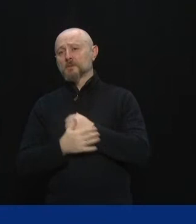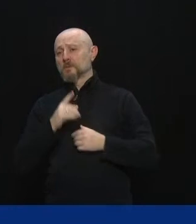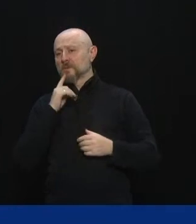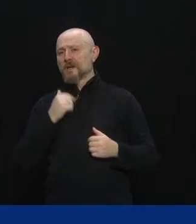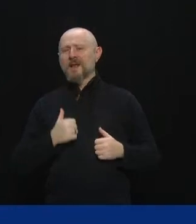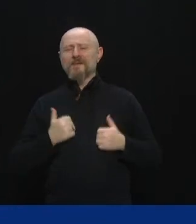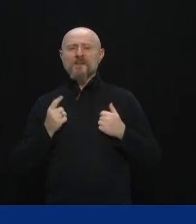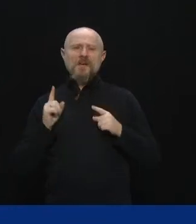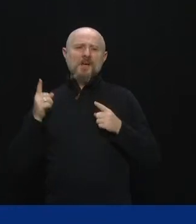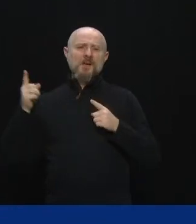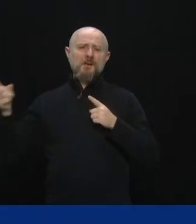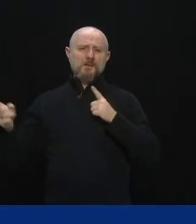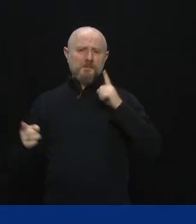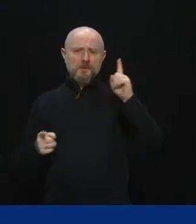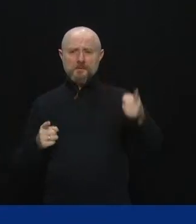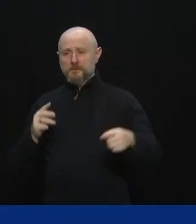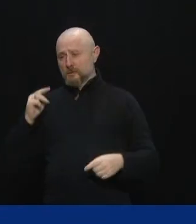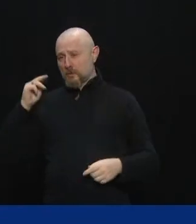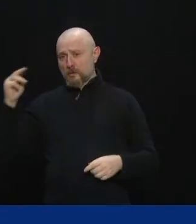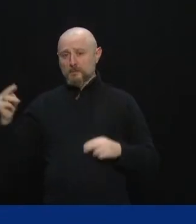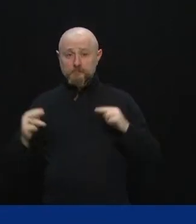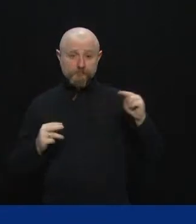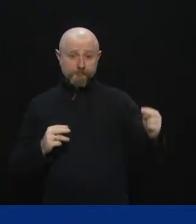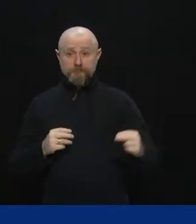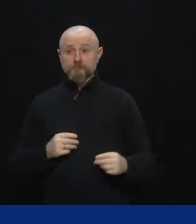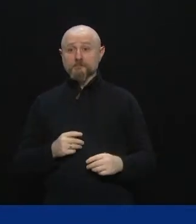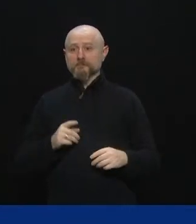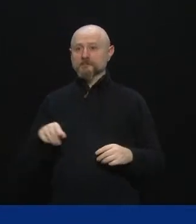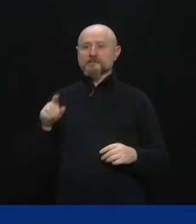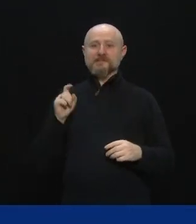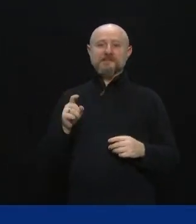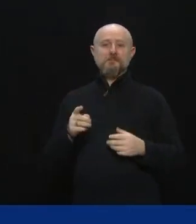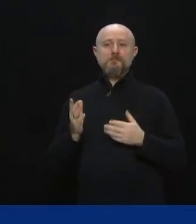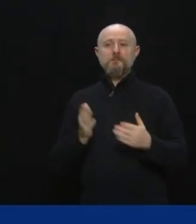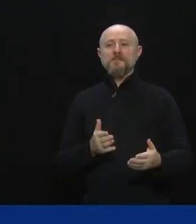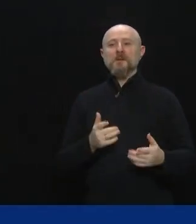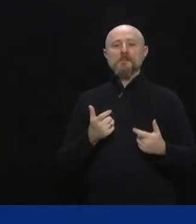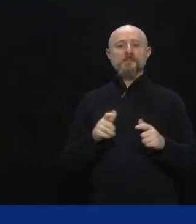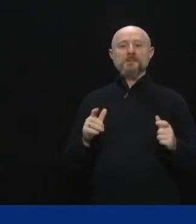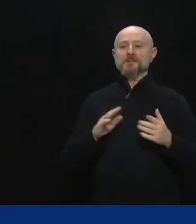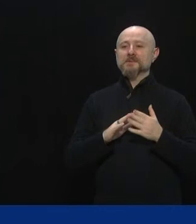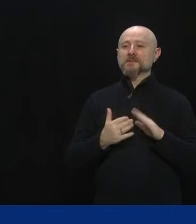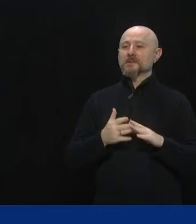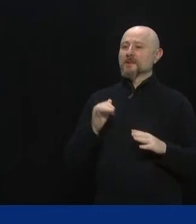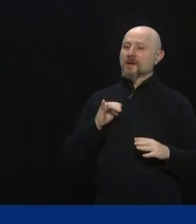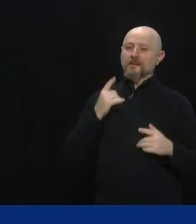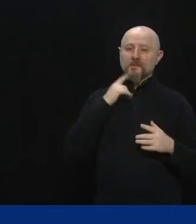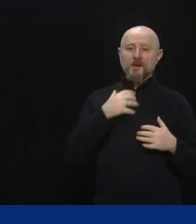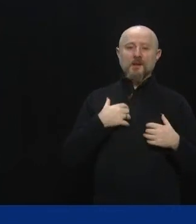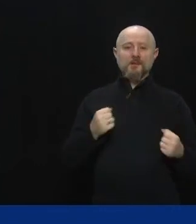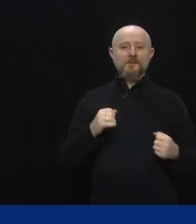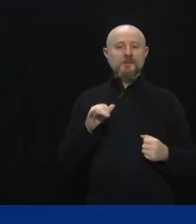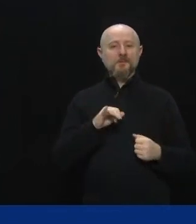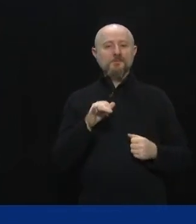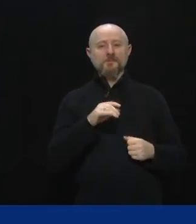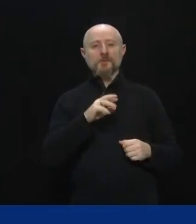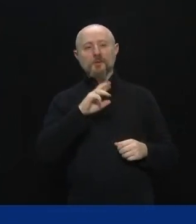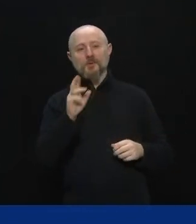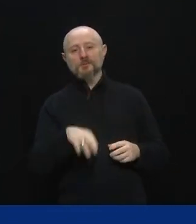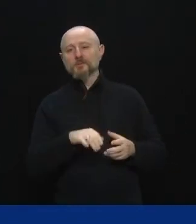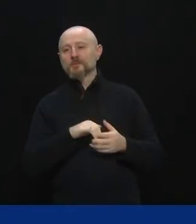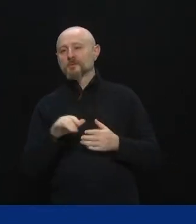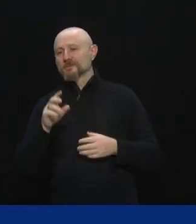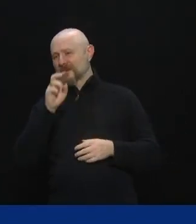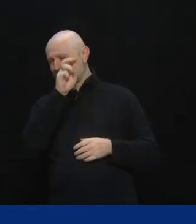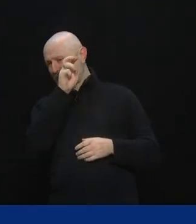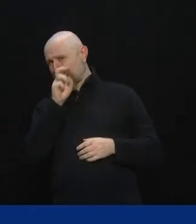transported all the way down to one of the major metropolitan areas Rochester or Syracuse for someone who's really sick, and